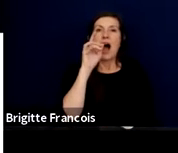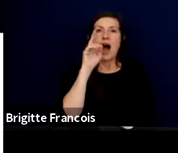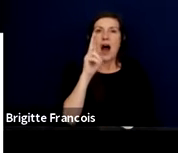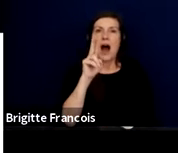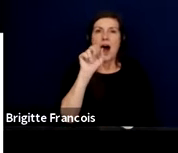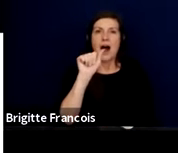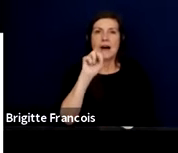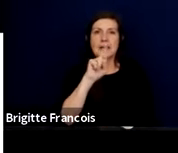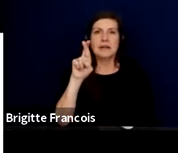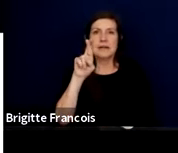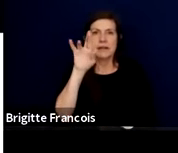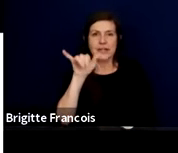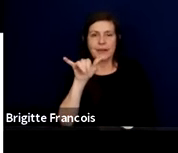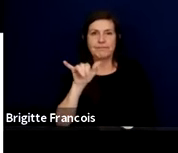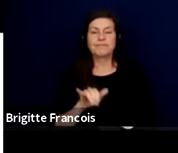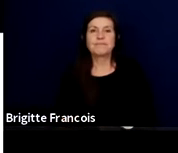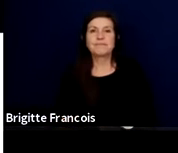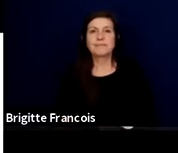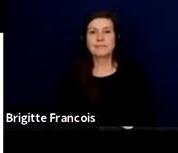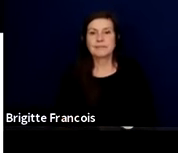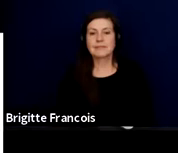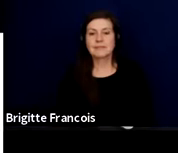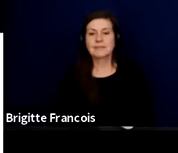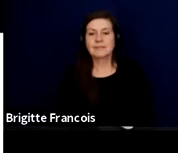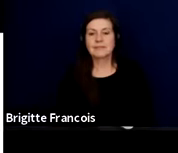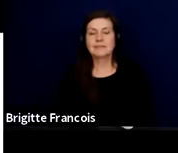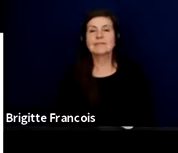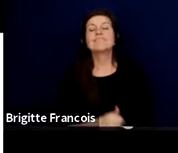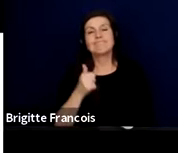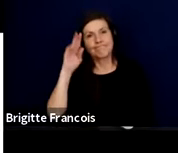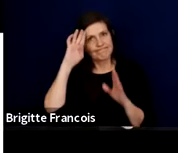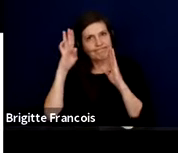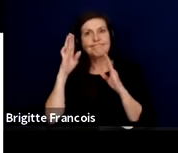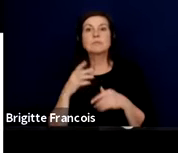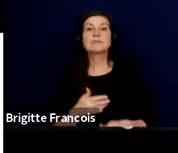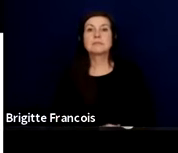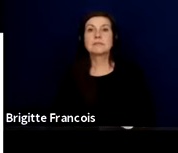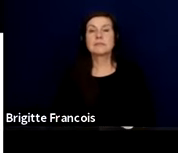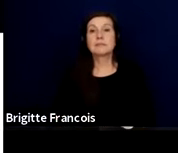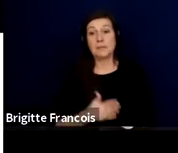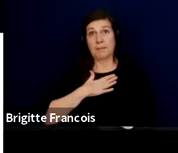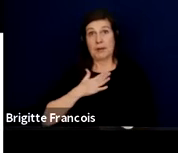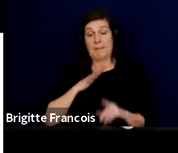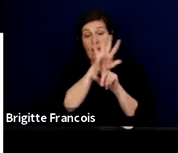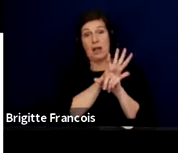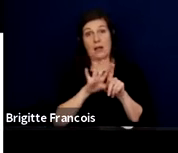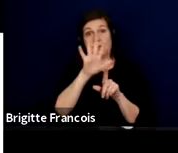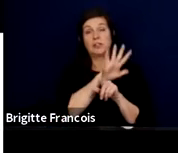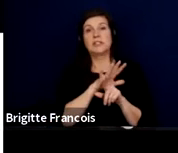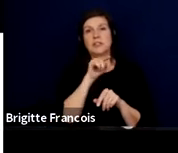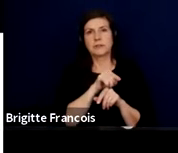Okay, in my region, it has started something it is